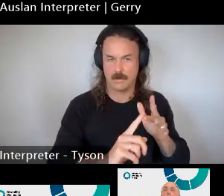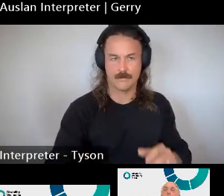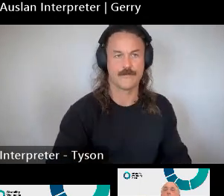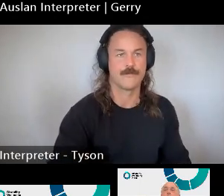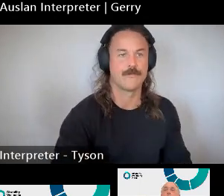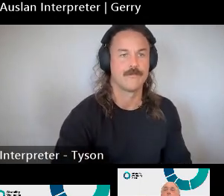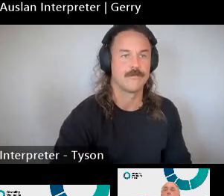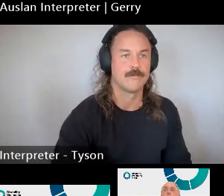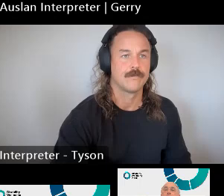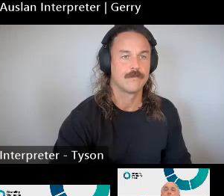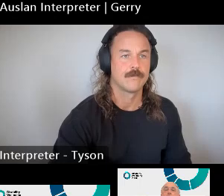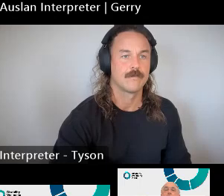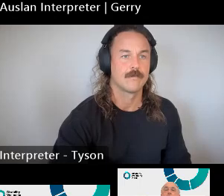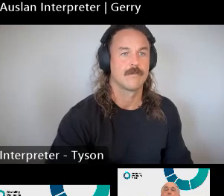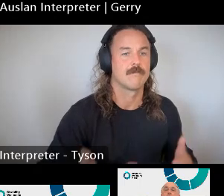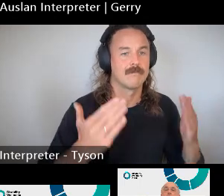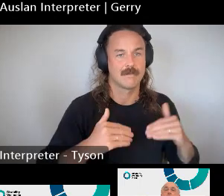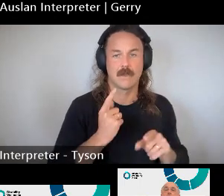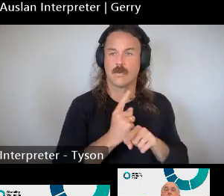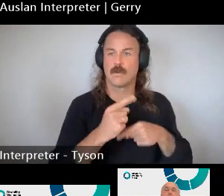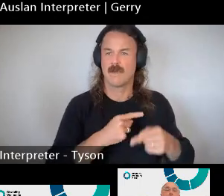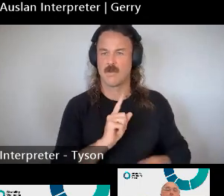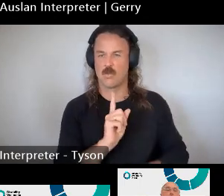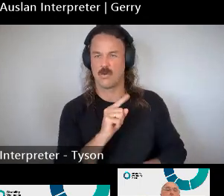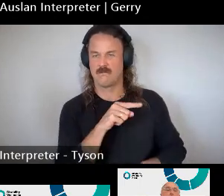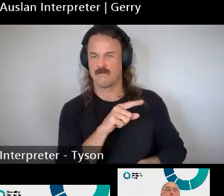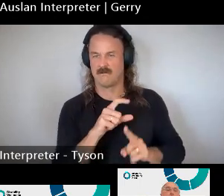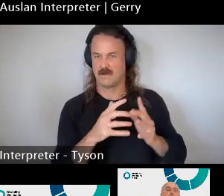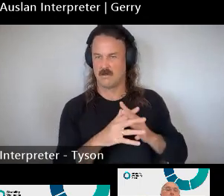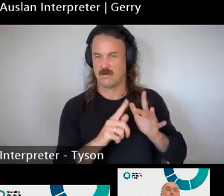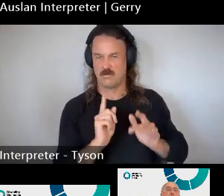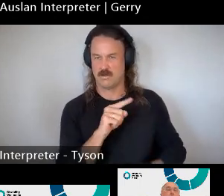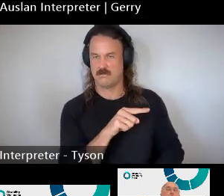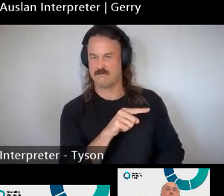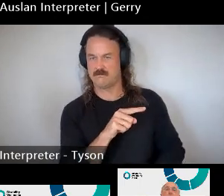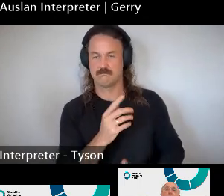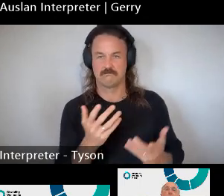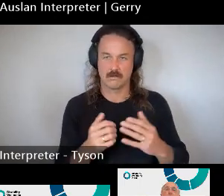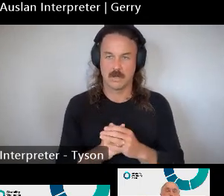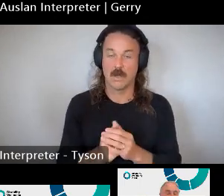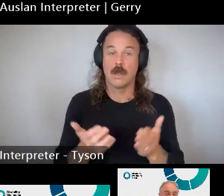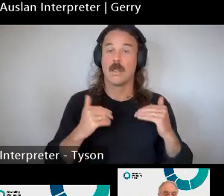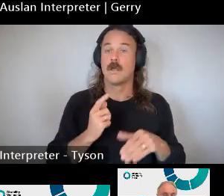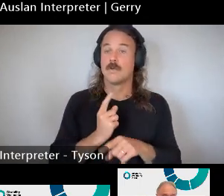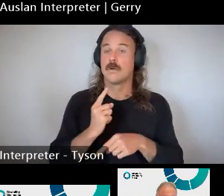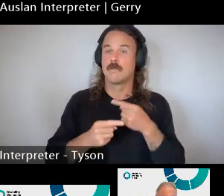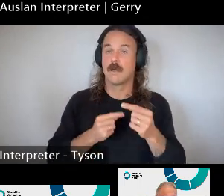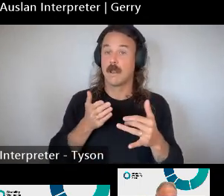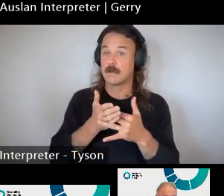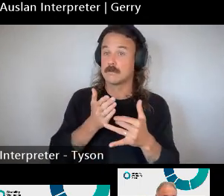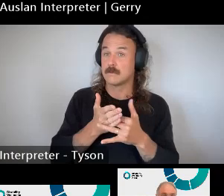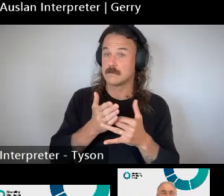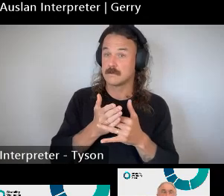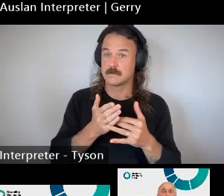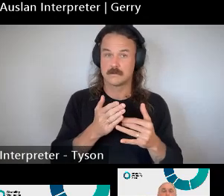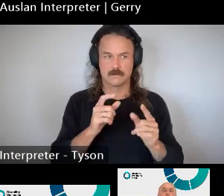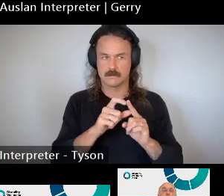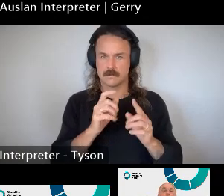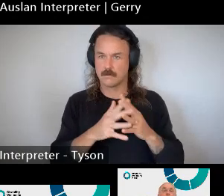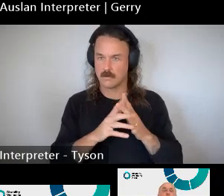is the Disability Wellbeing Index and its development. Then we're going to talk about accessibility considerations. We're